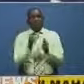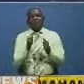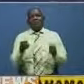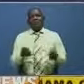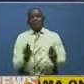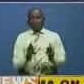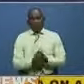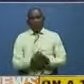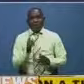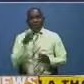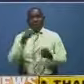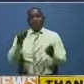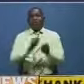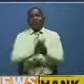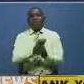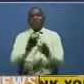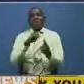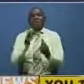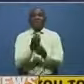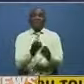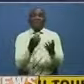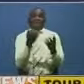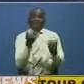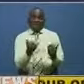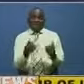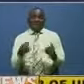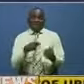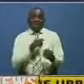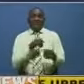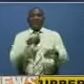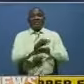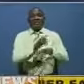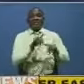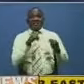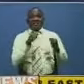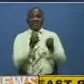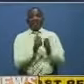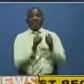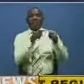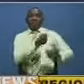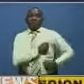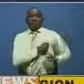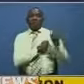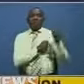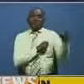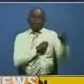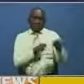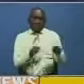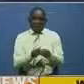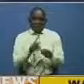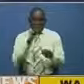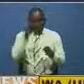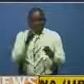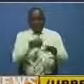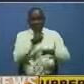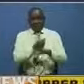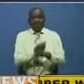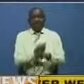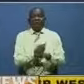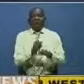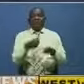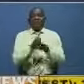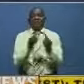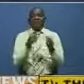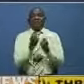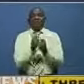operators. As I speak with you, a task force has been commissioned by the minister himself this